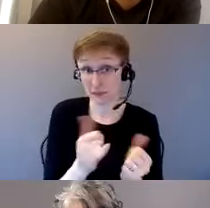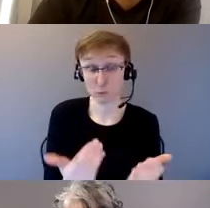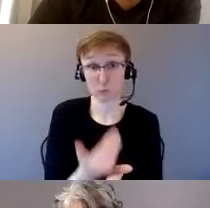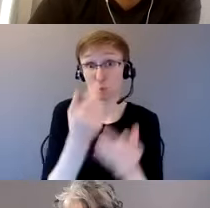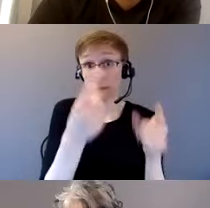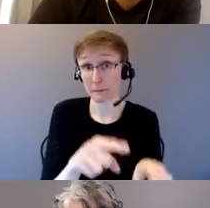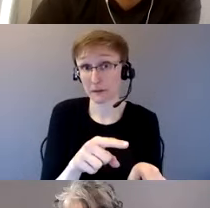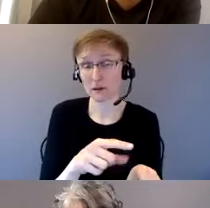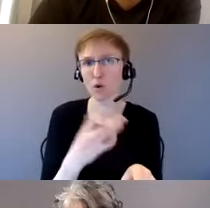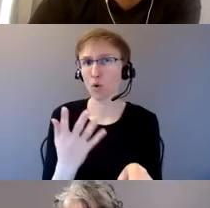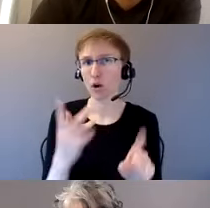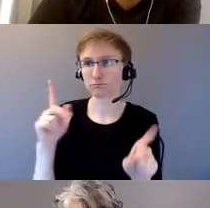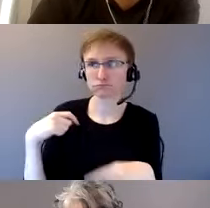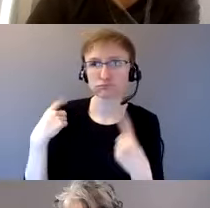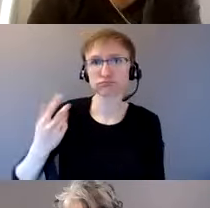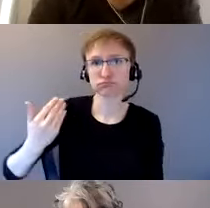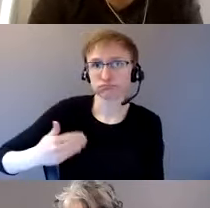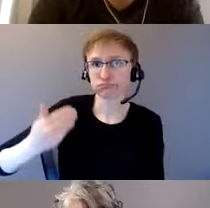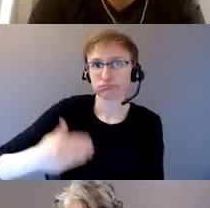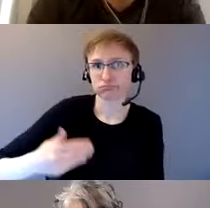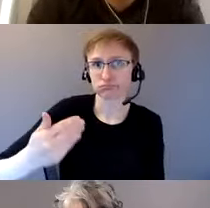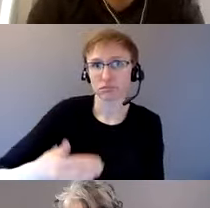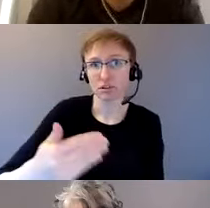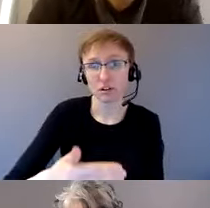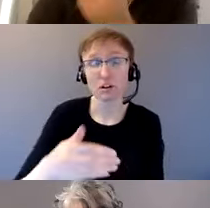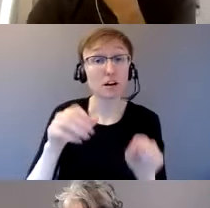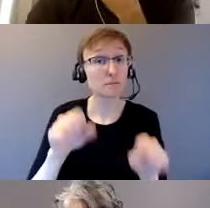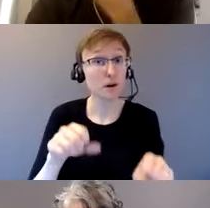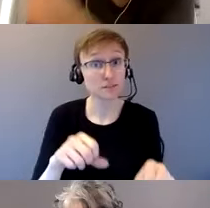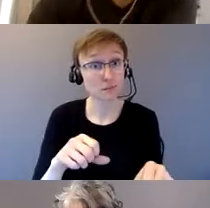it something that can be reversed?